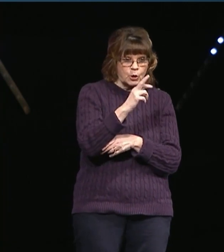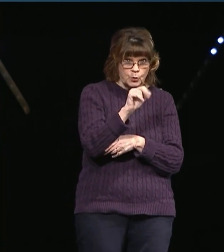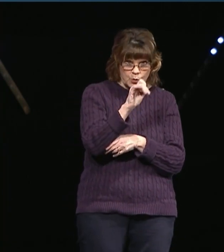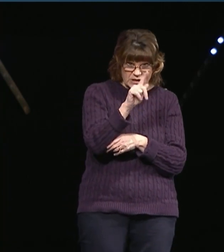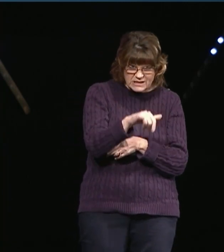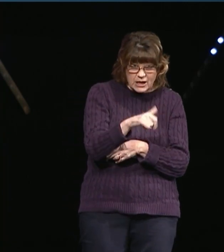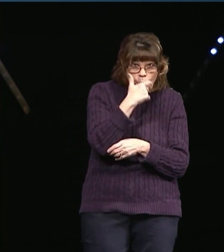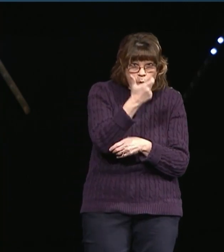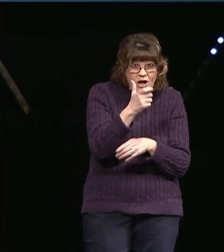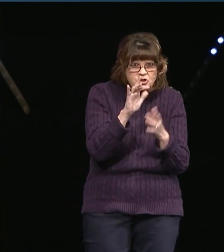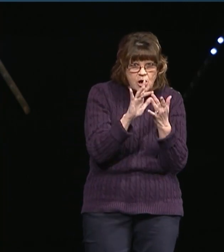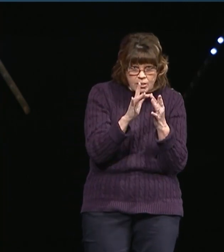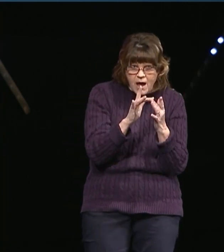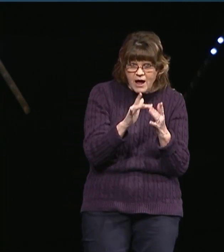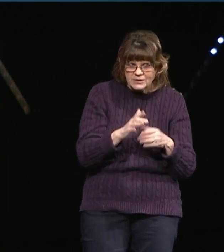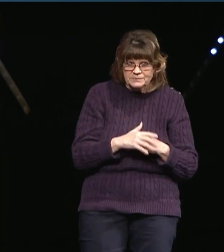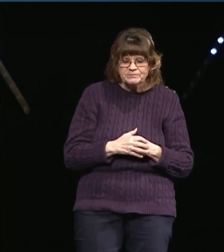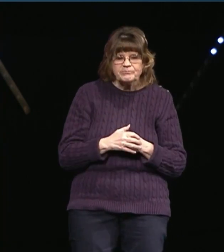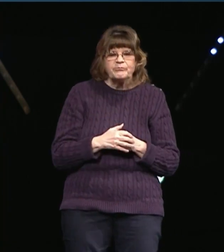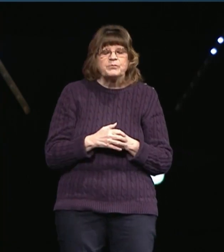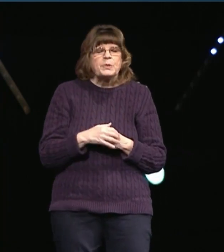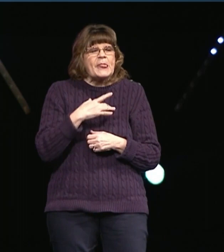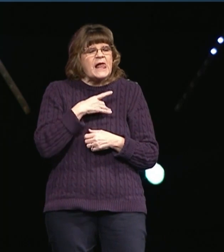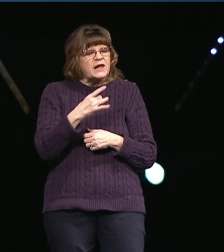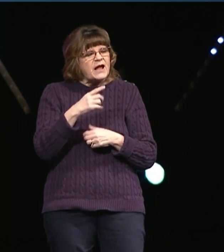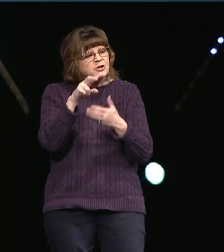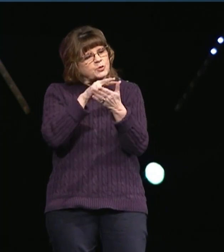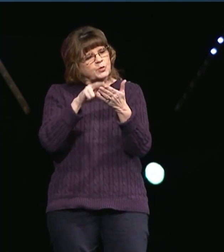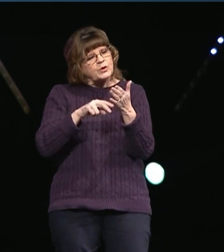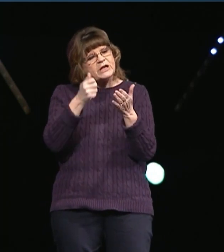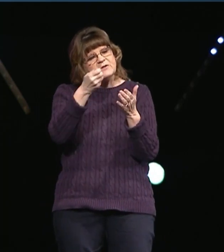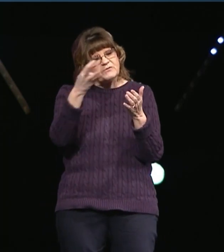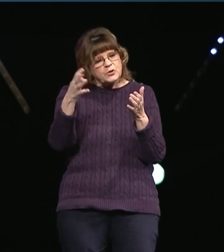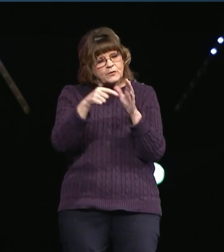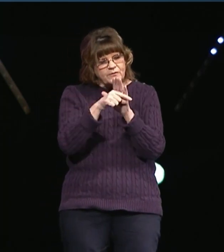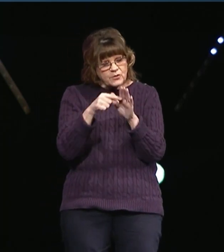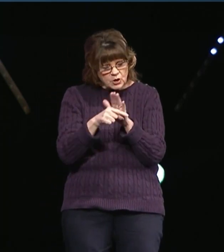watching online. I'd like to just read a few verses that I think